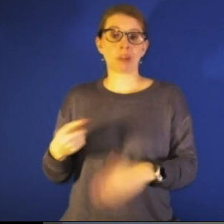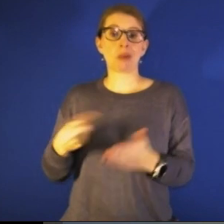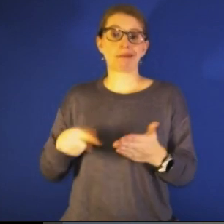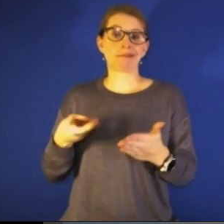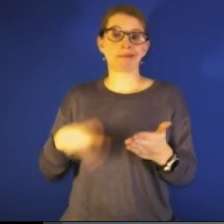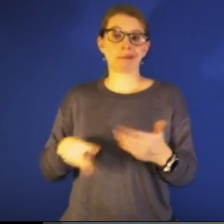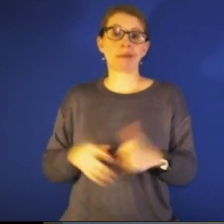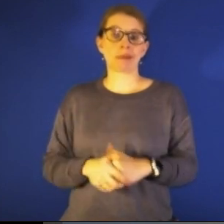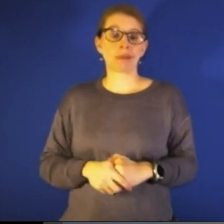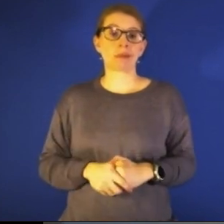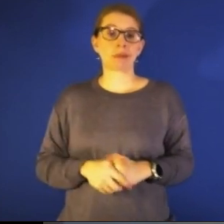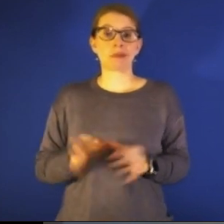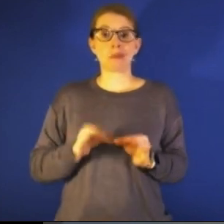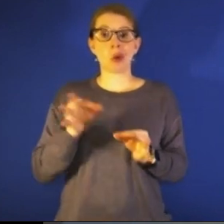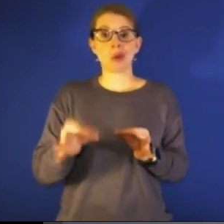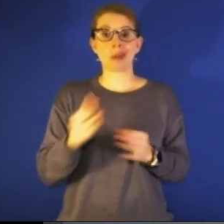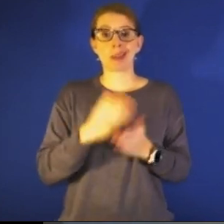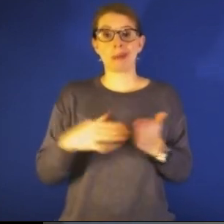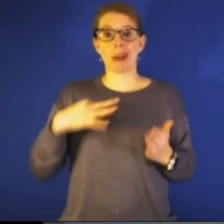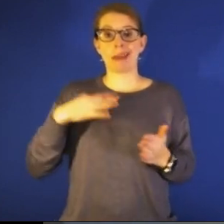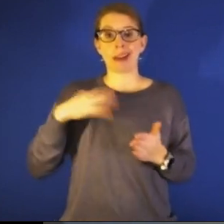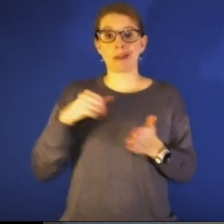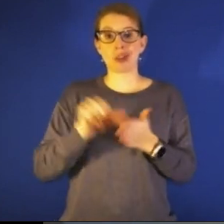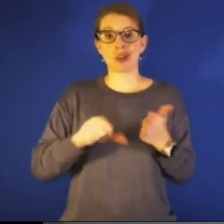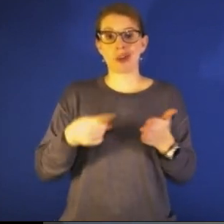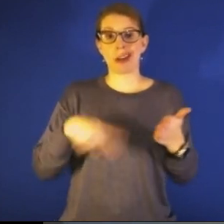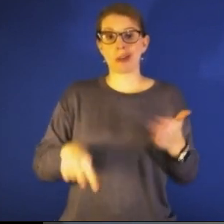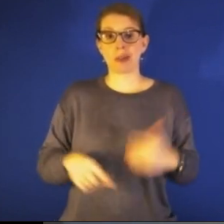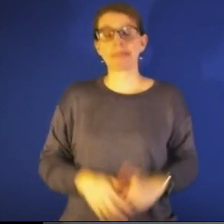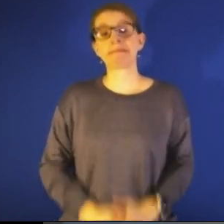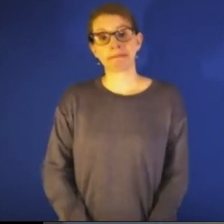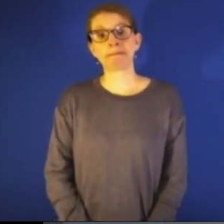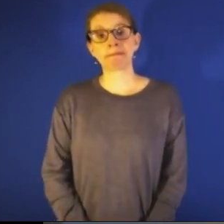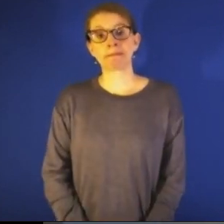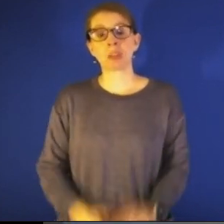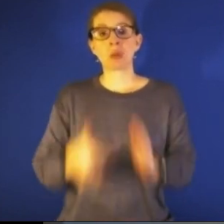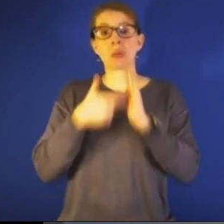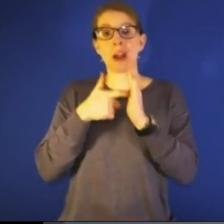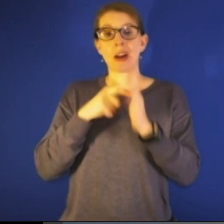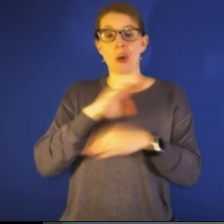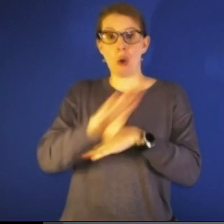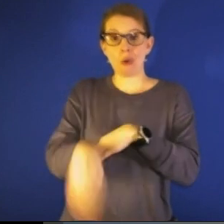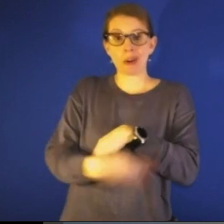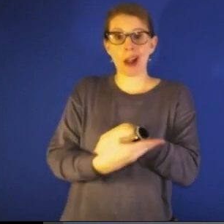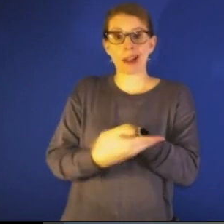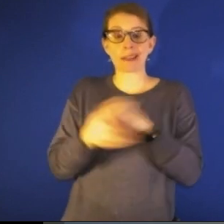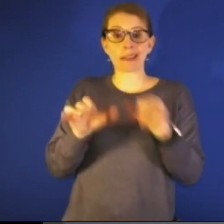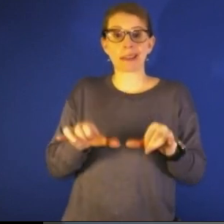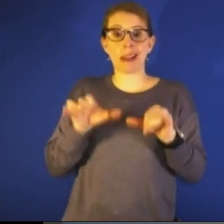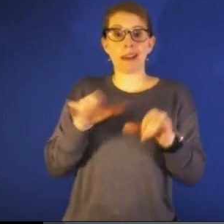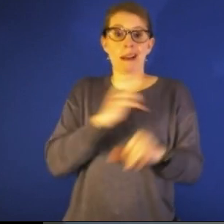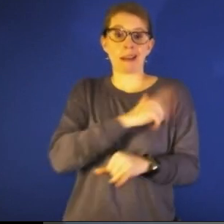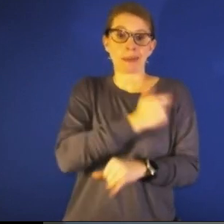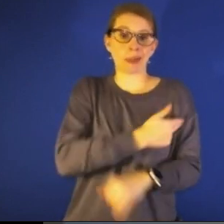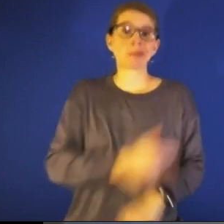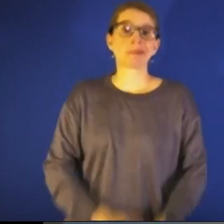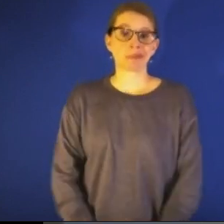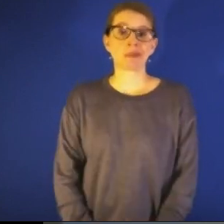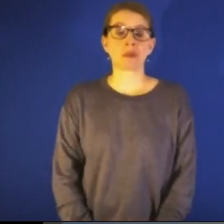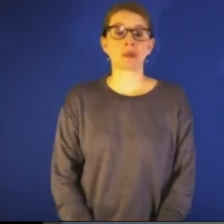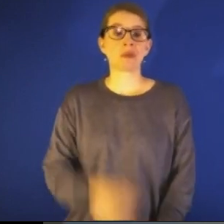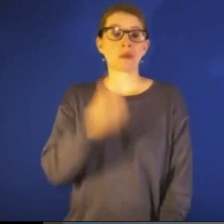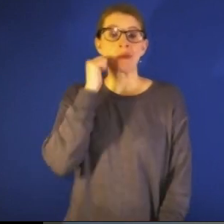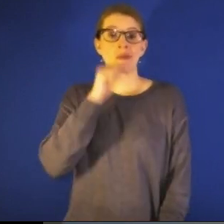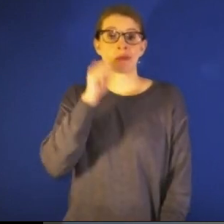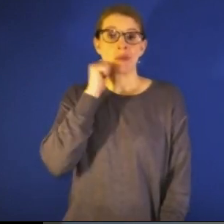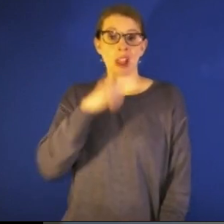some elective surgeries next week that require an overnight stay. And you know, every day